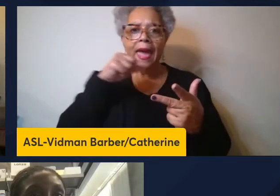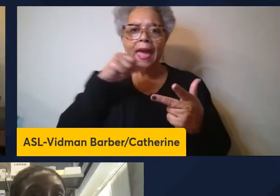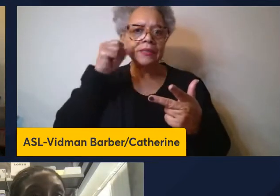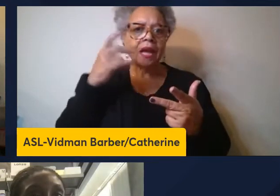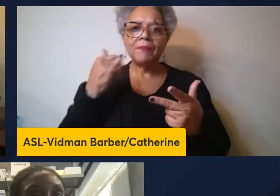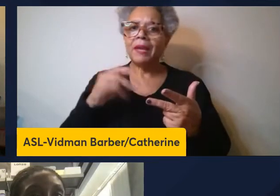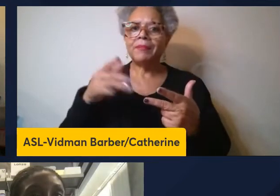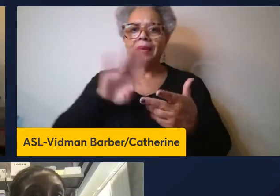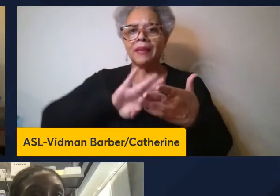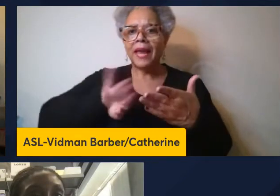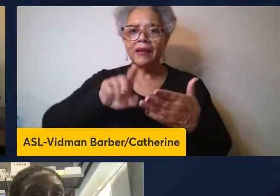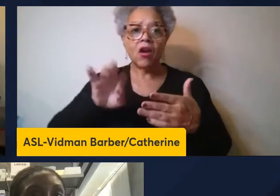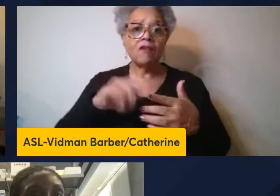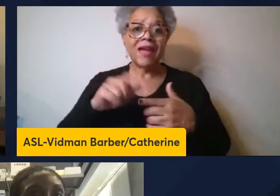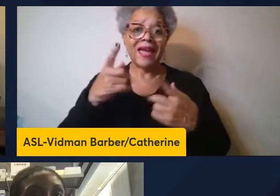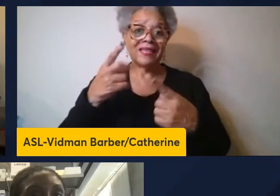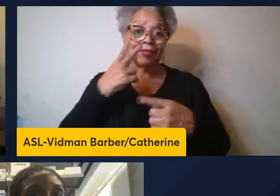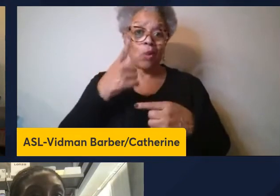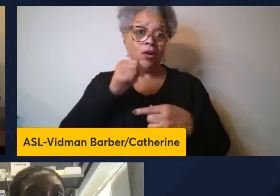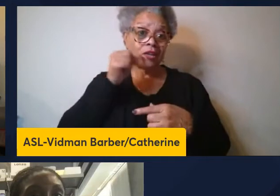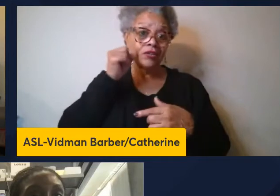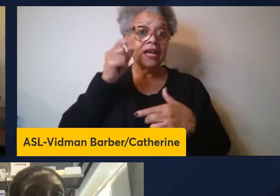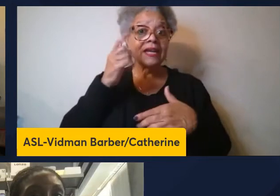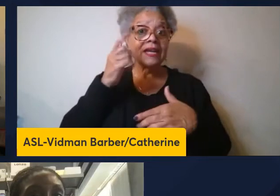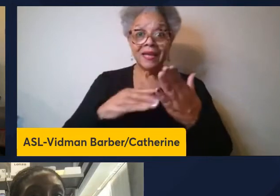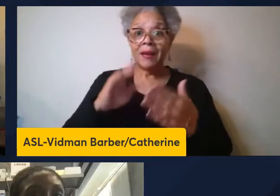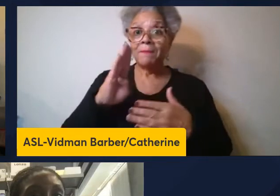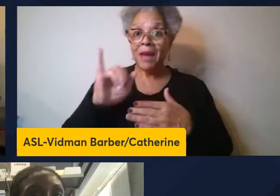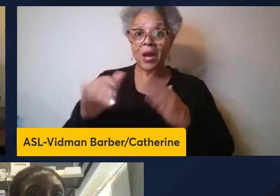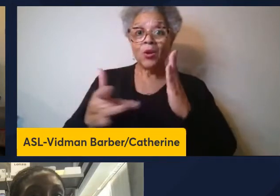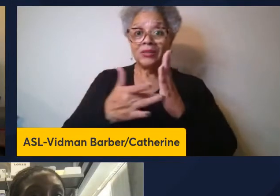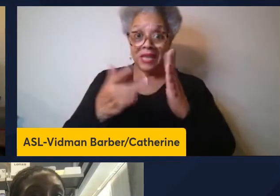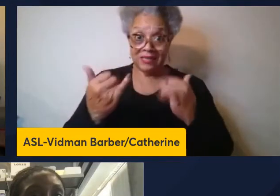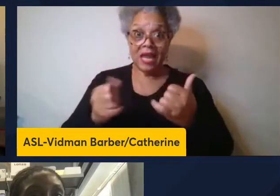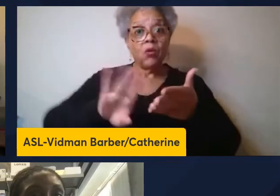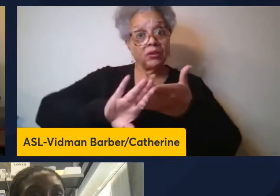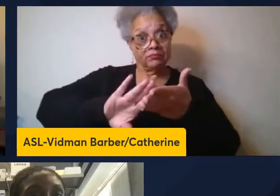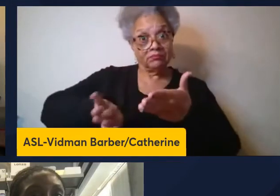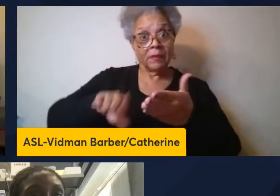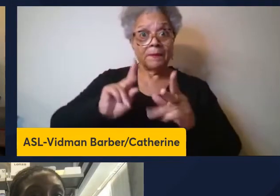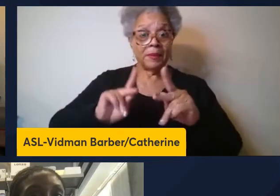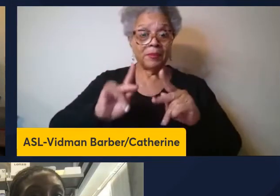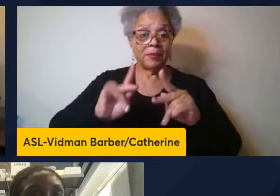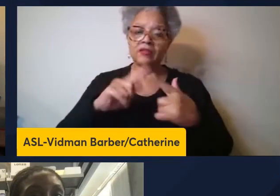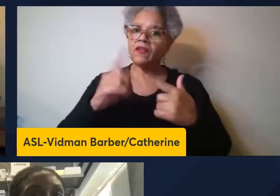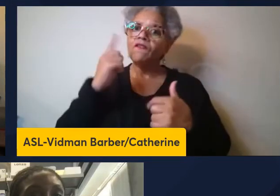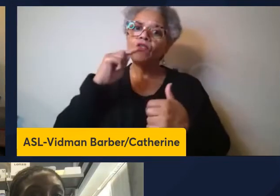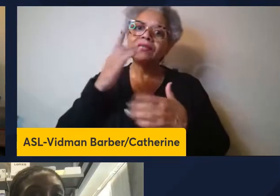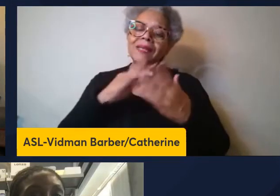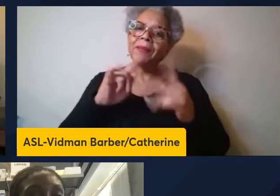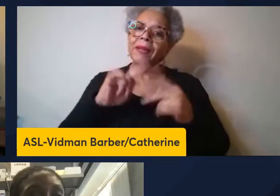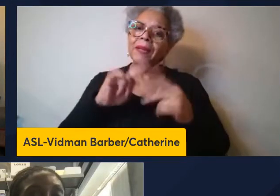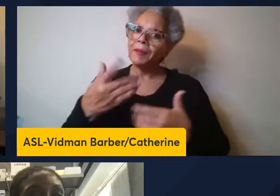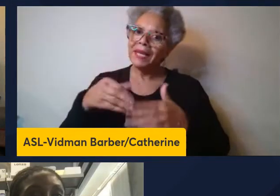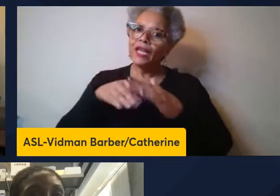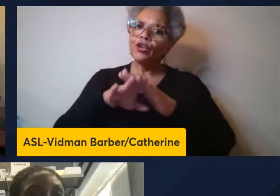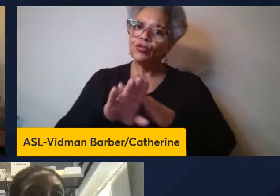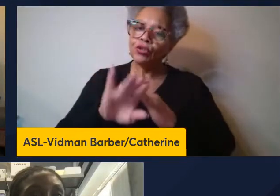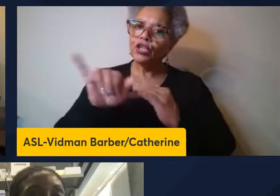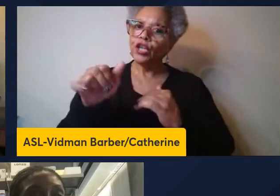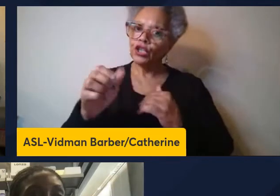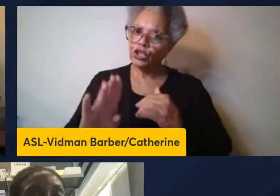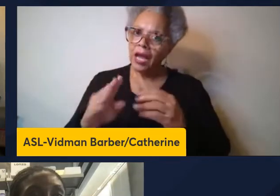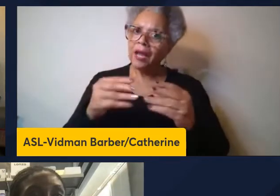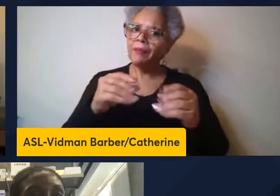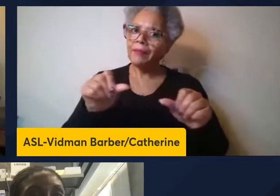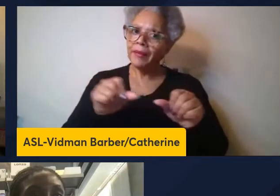I happened to see yesterday that some biotechs are laying people off now, right? So for somebody that may be entering the job market at this time, all of